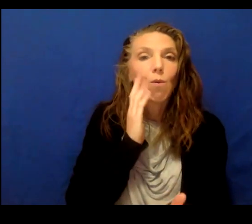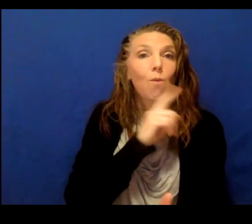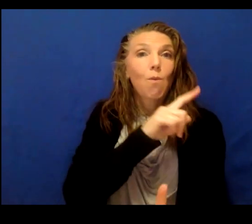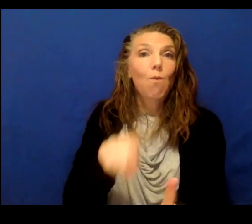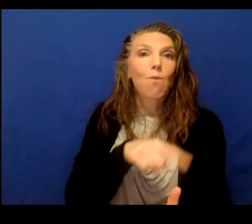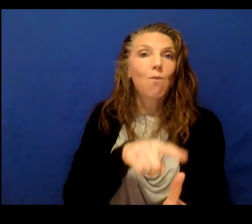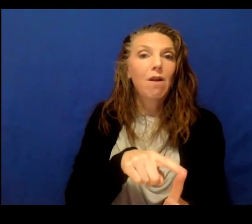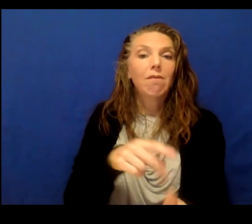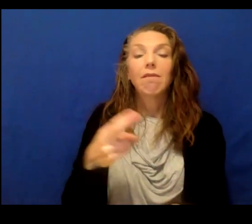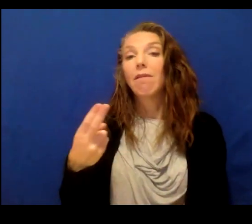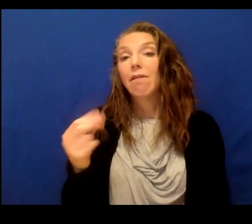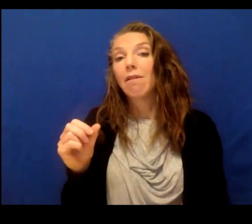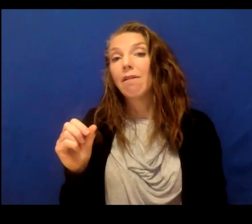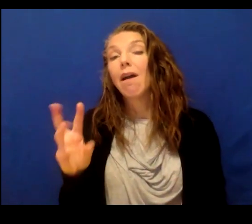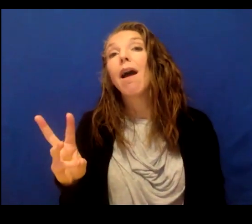when and how